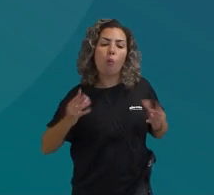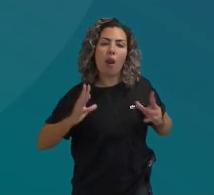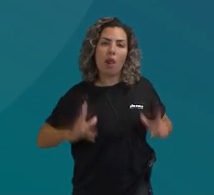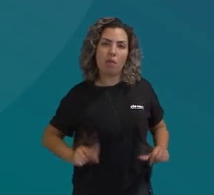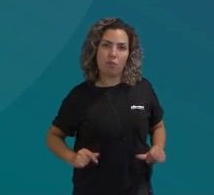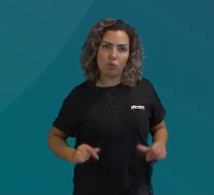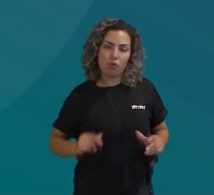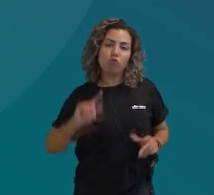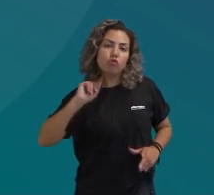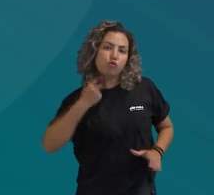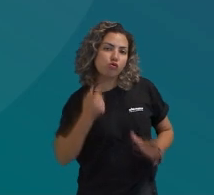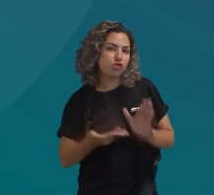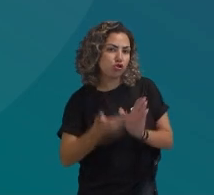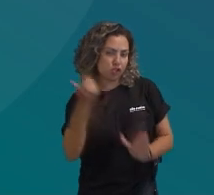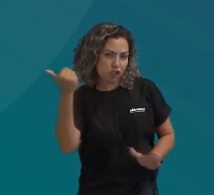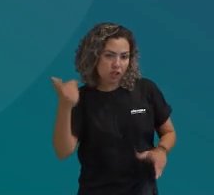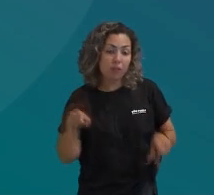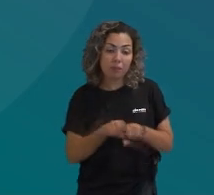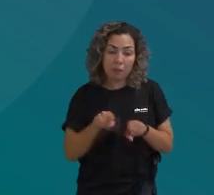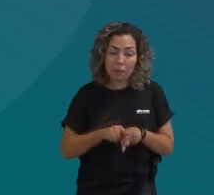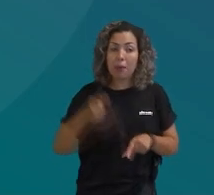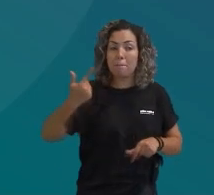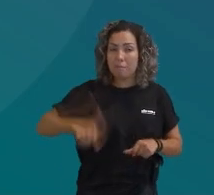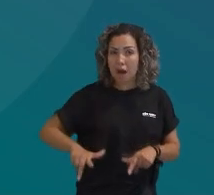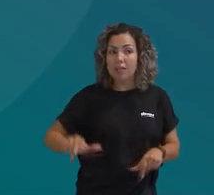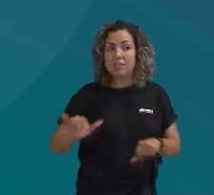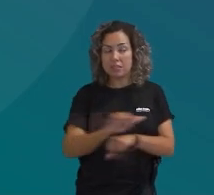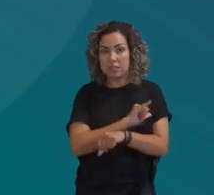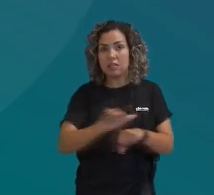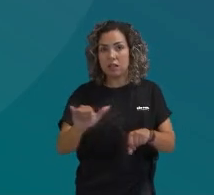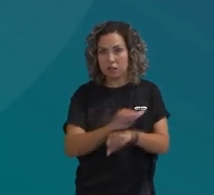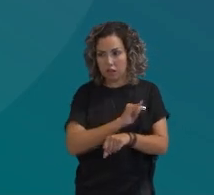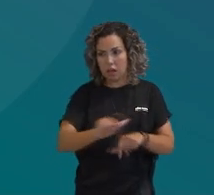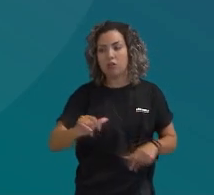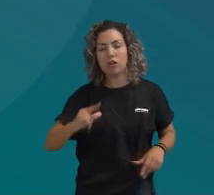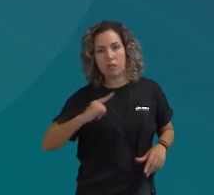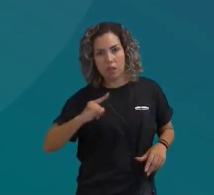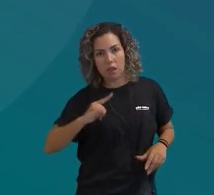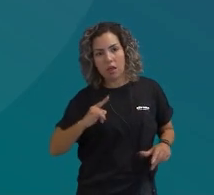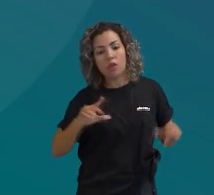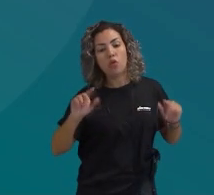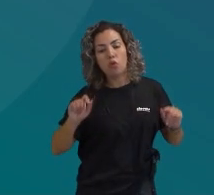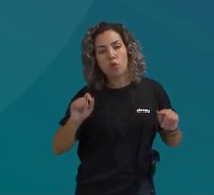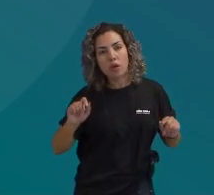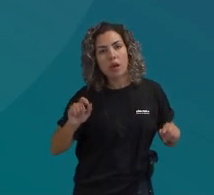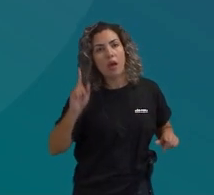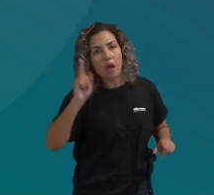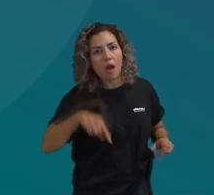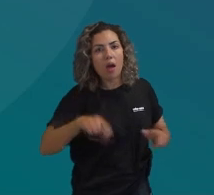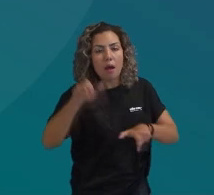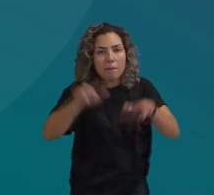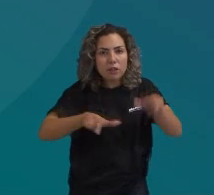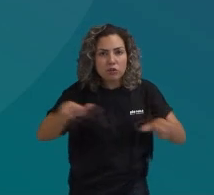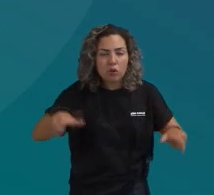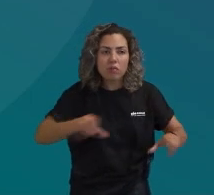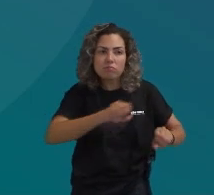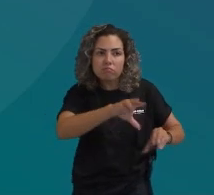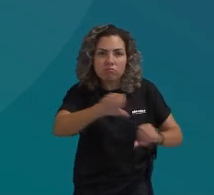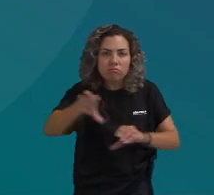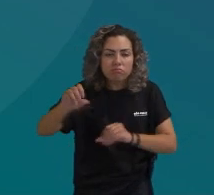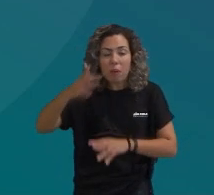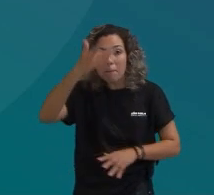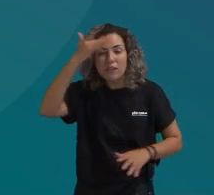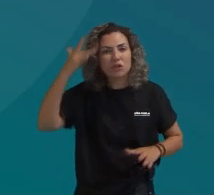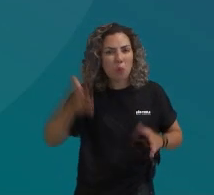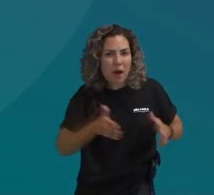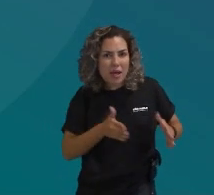Another strategy that we have been working on is the relocation of people that used to live on the riverbanks. In